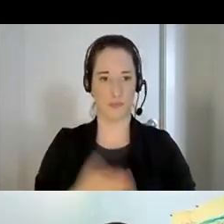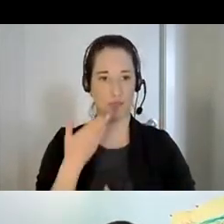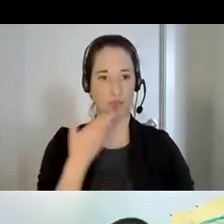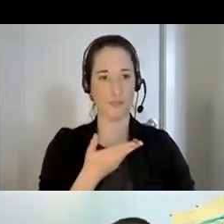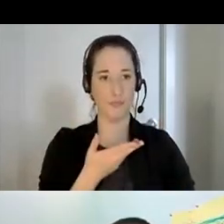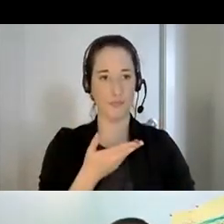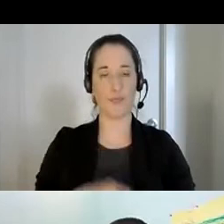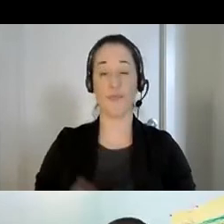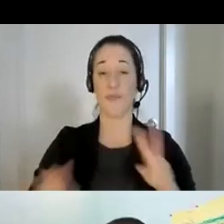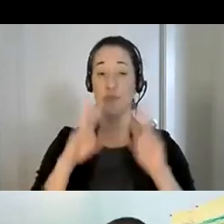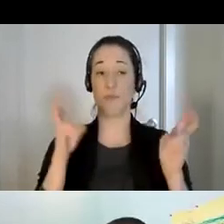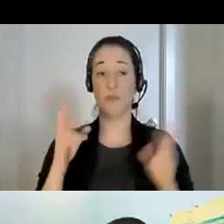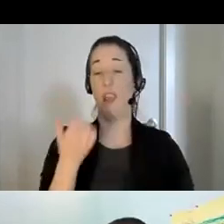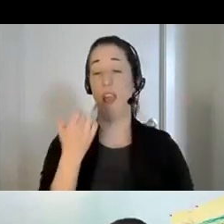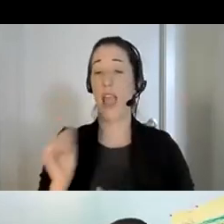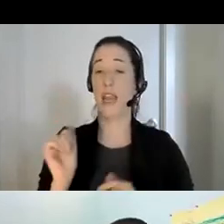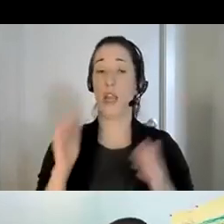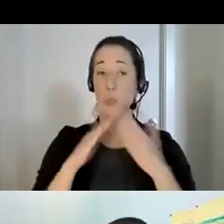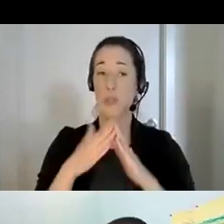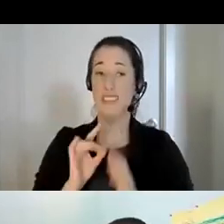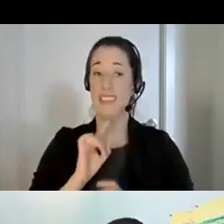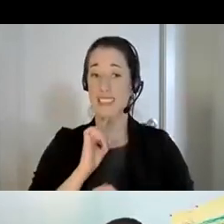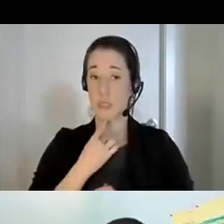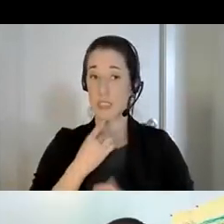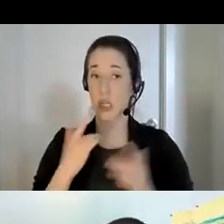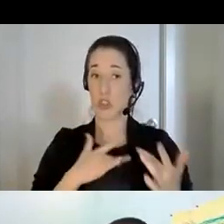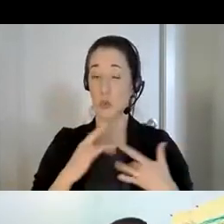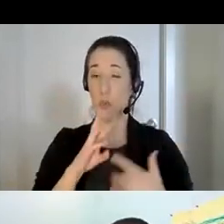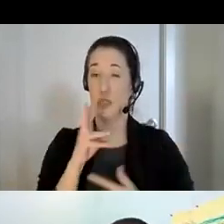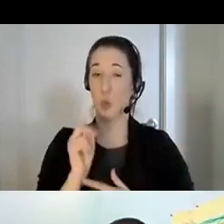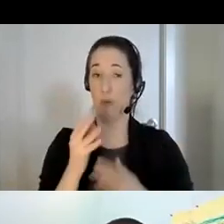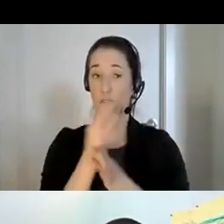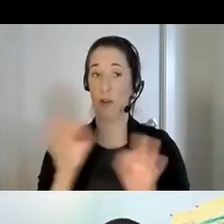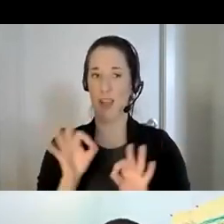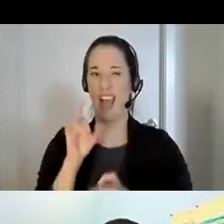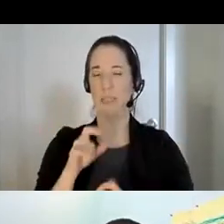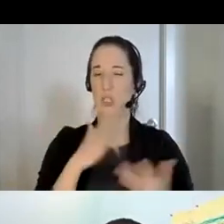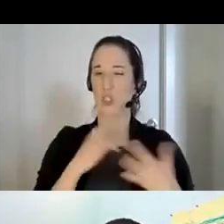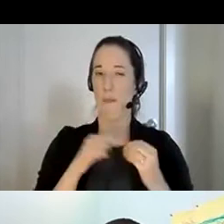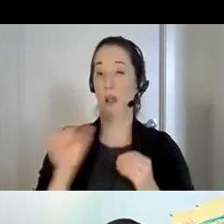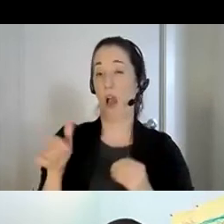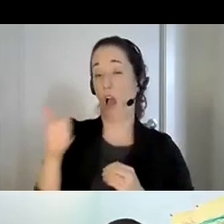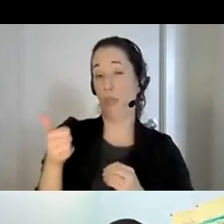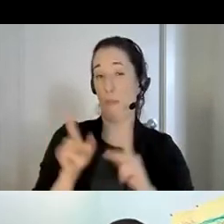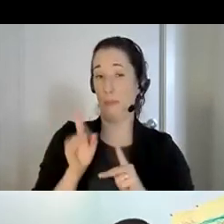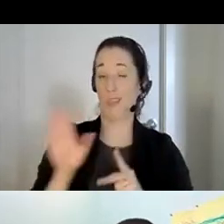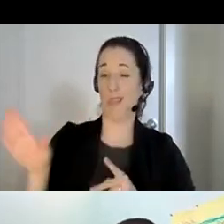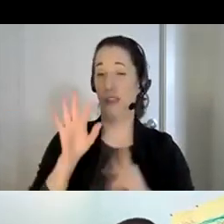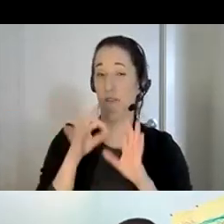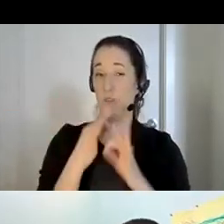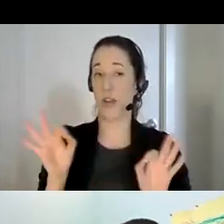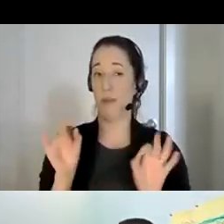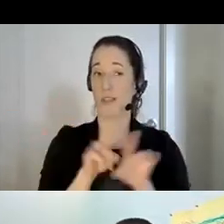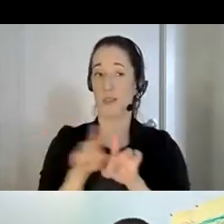any community seriously concerned with its own freedom has to be concerned about other people's freedom as well. The victory